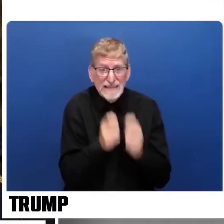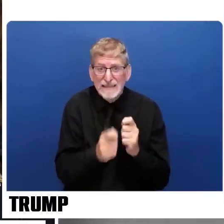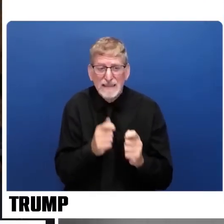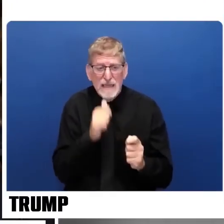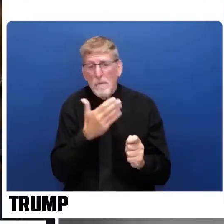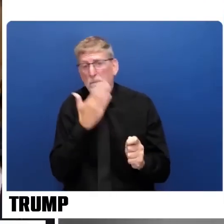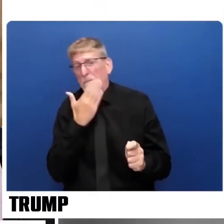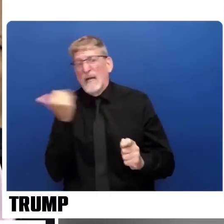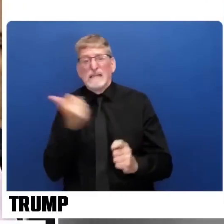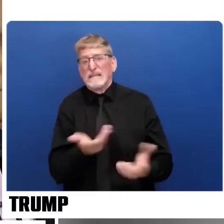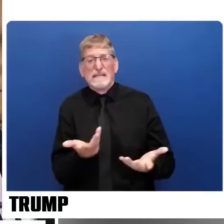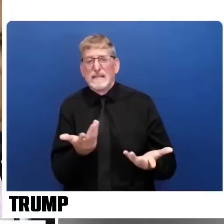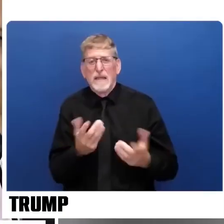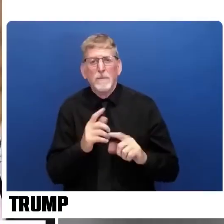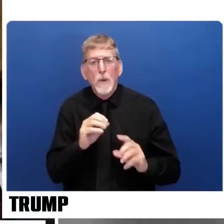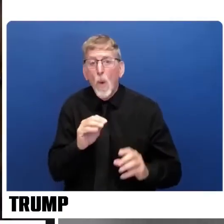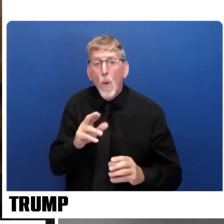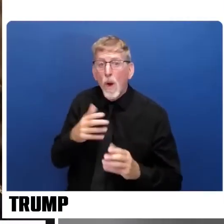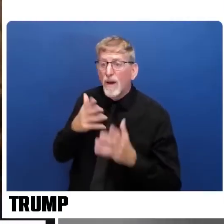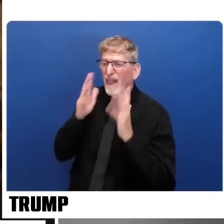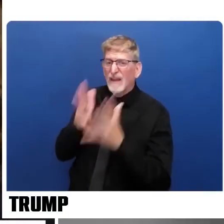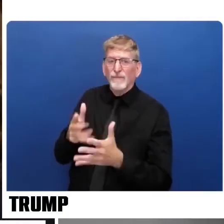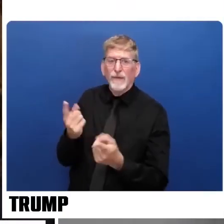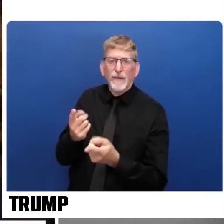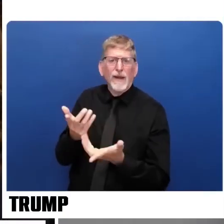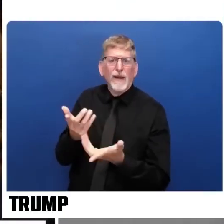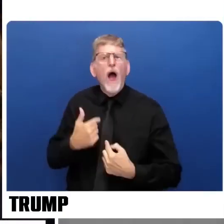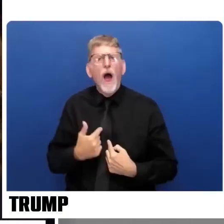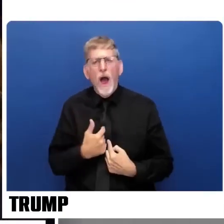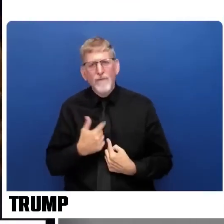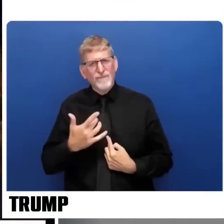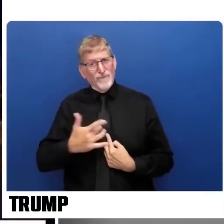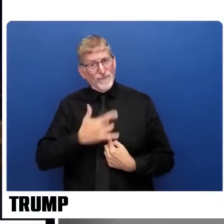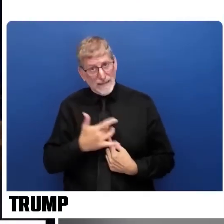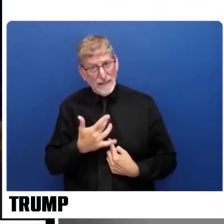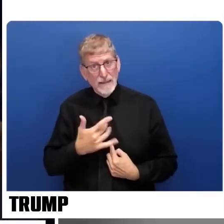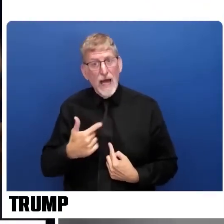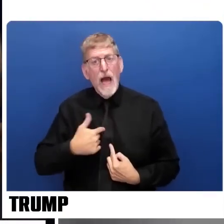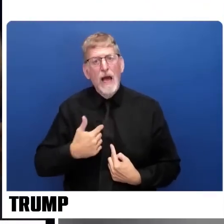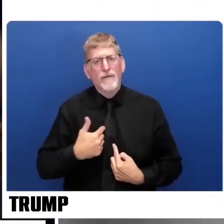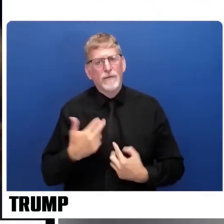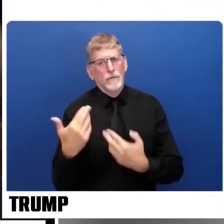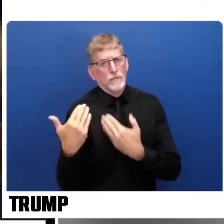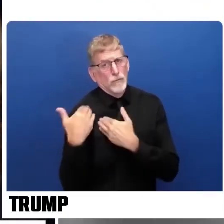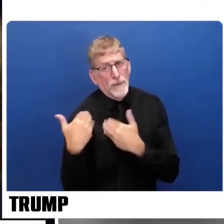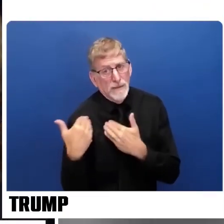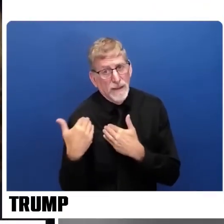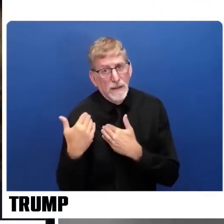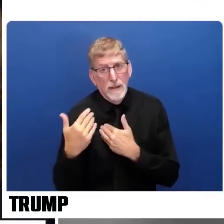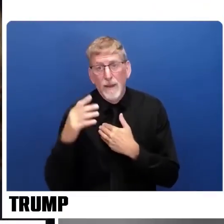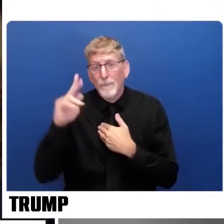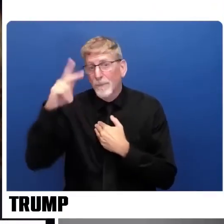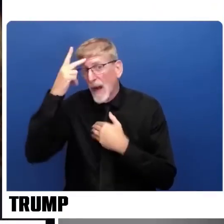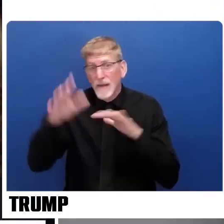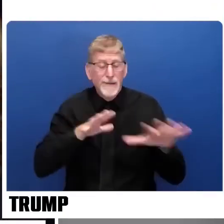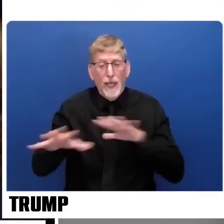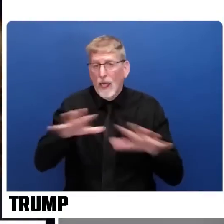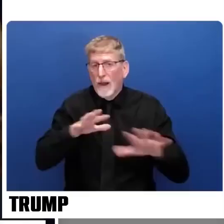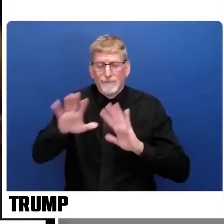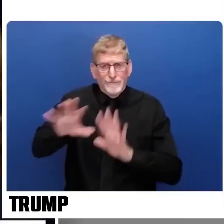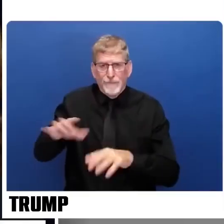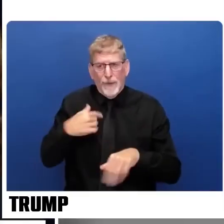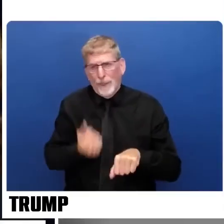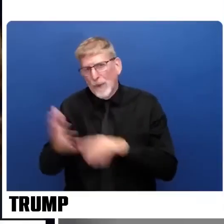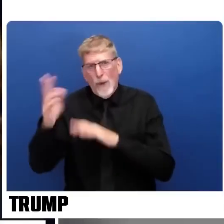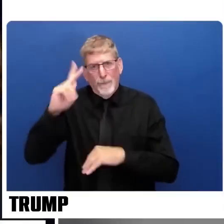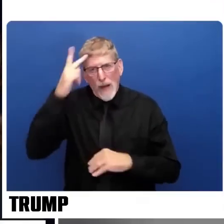it rot? And I felt I had an obligation, even though politically it would have been good to just let it rot and let it go away. I